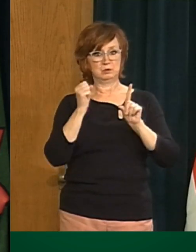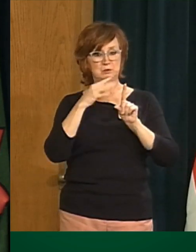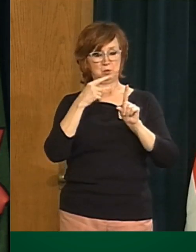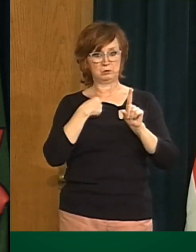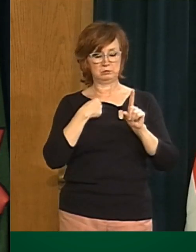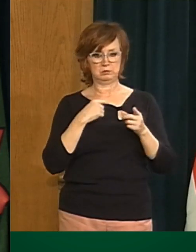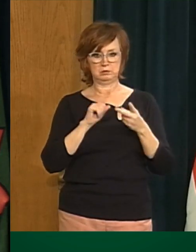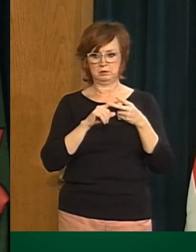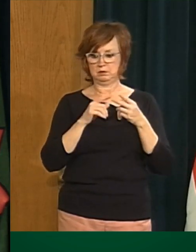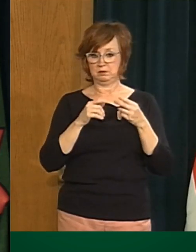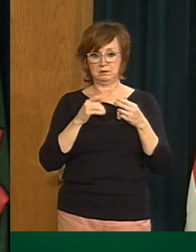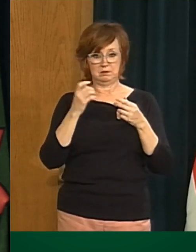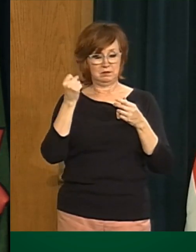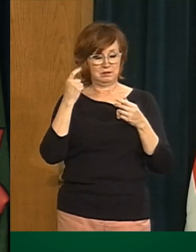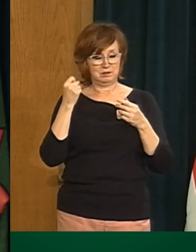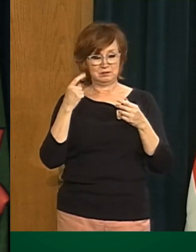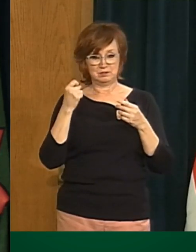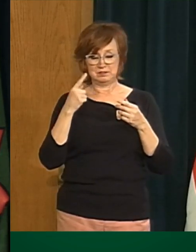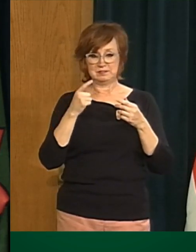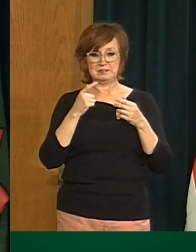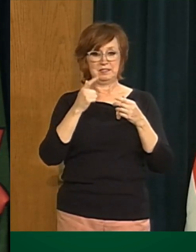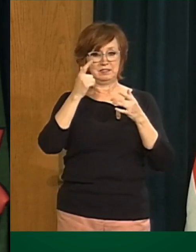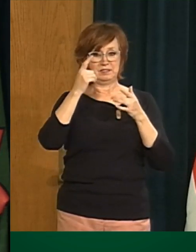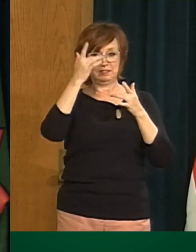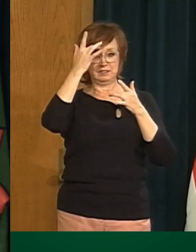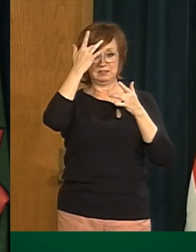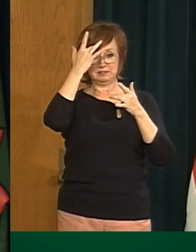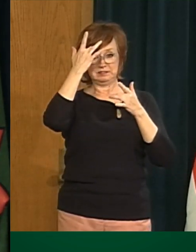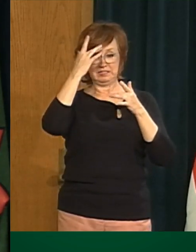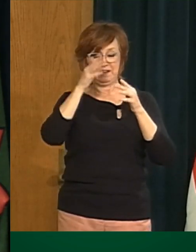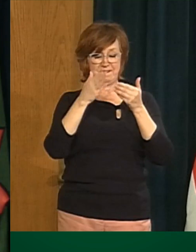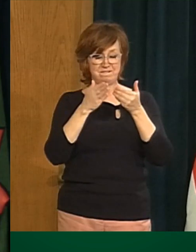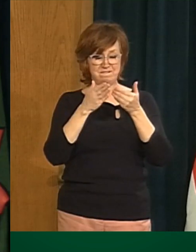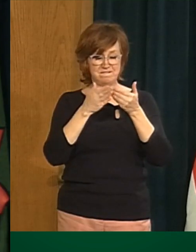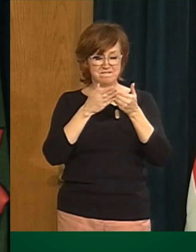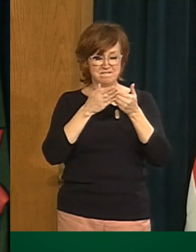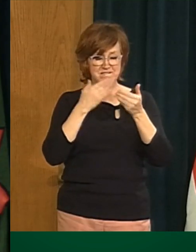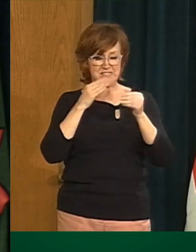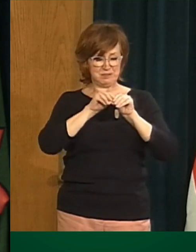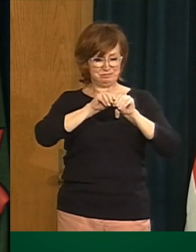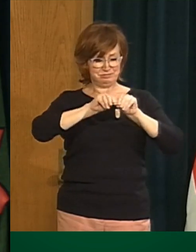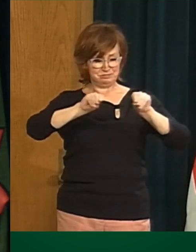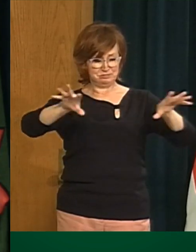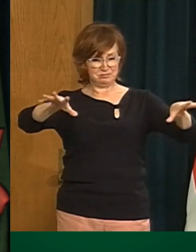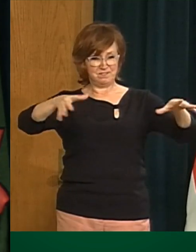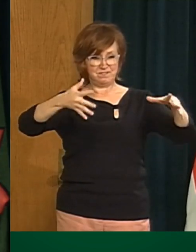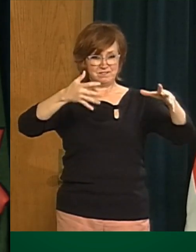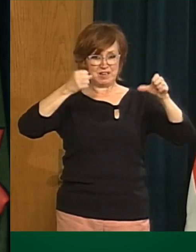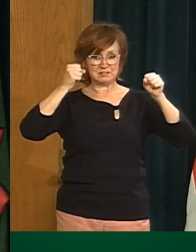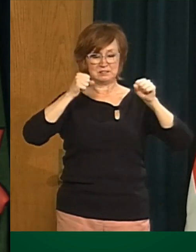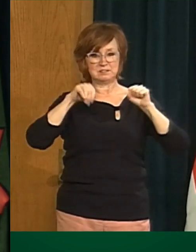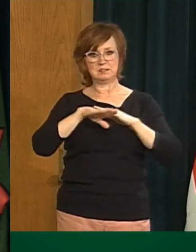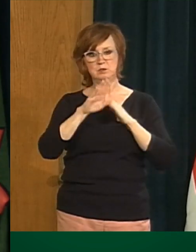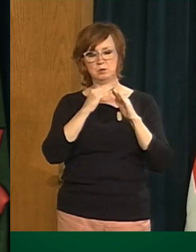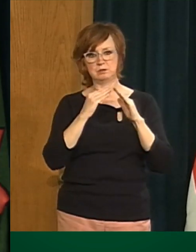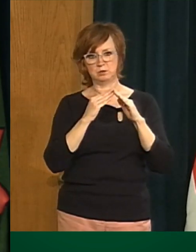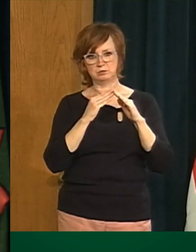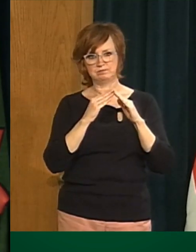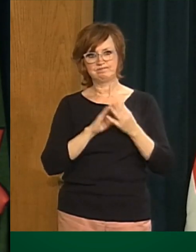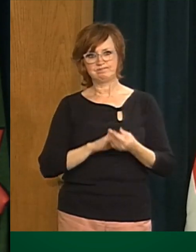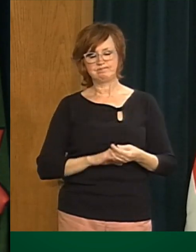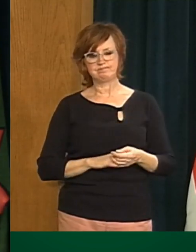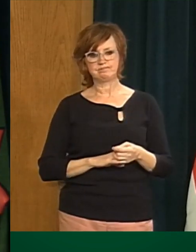very rampant. It can be very quick throughout your community. So in the days before the infections that we are seeing in the north